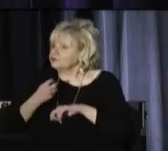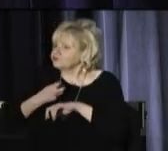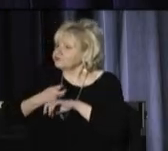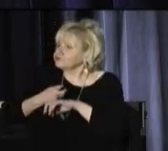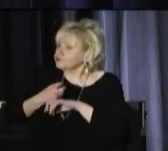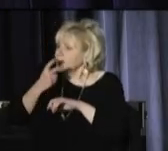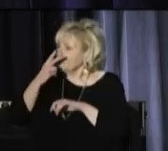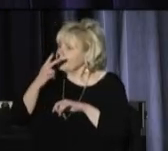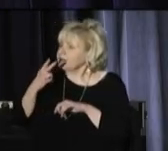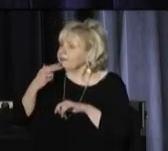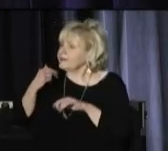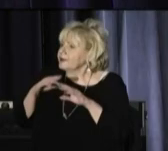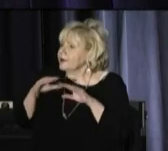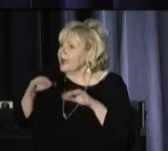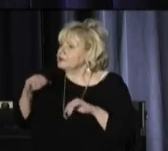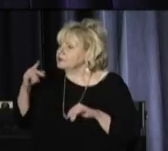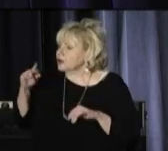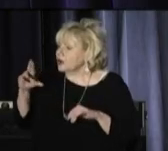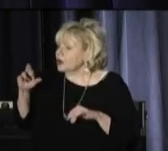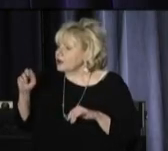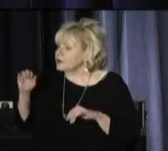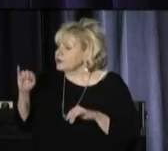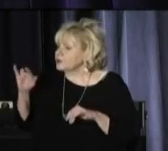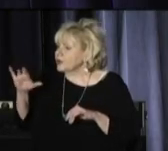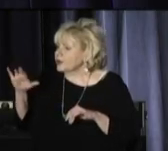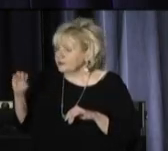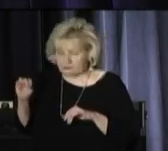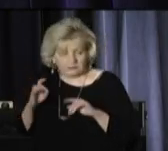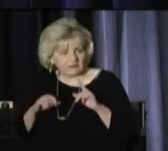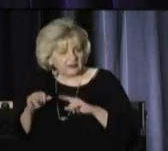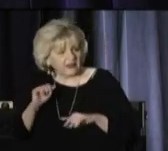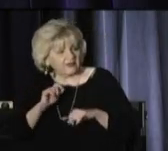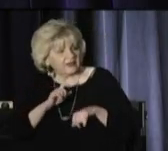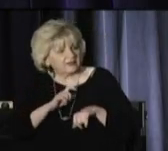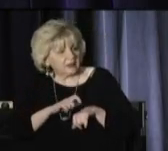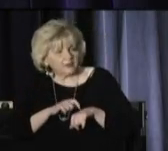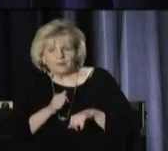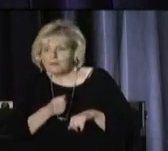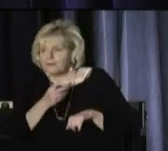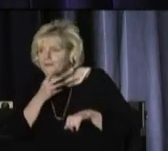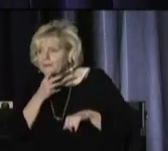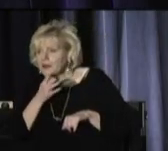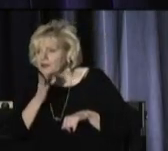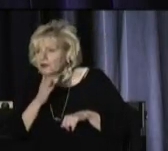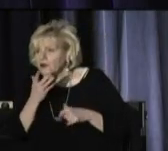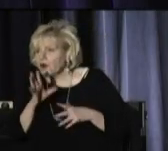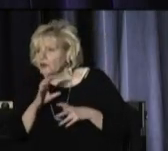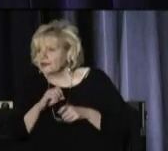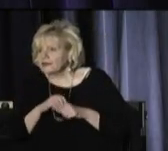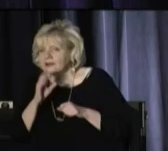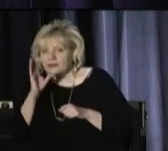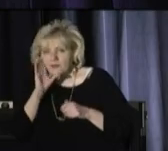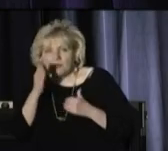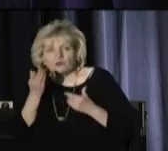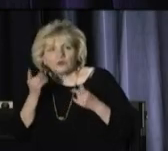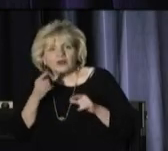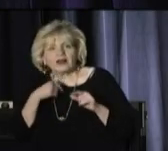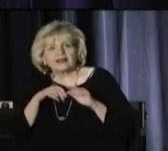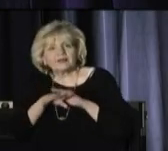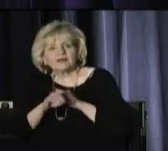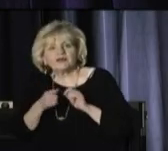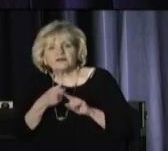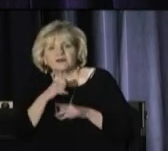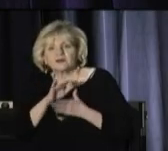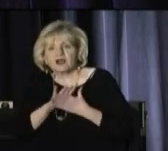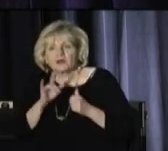Little House on the Prairie in the living room. Other times, my mother and God would already be in the bedroom when I got home from school. I could